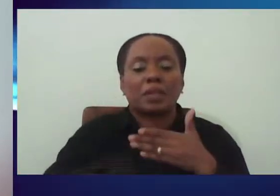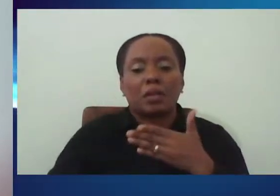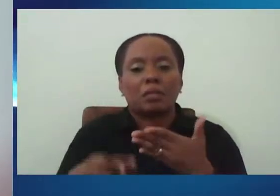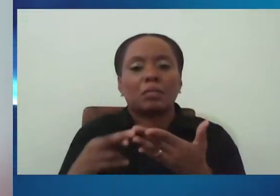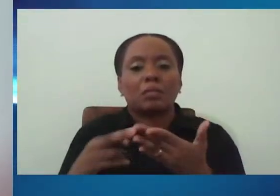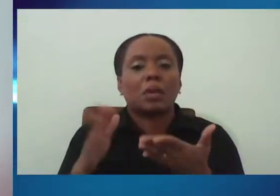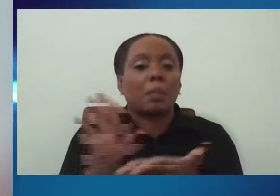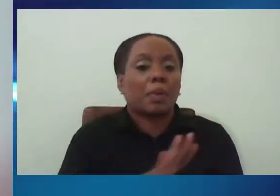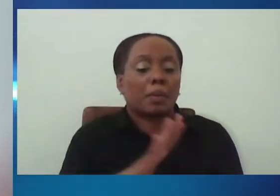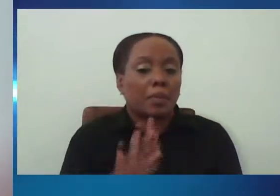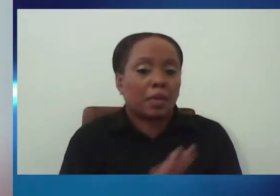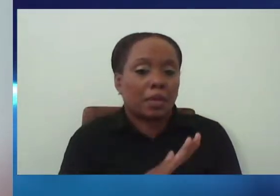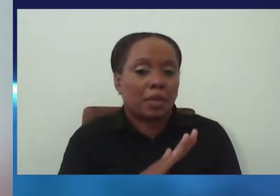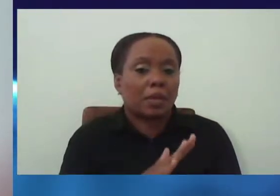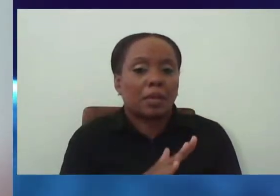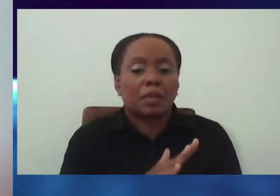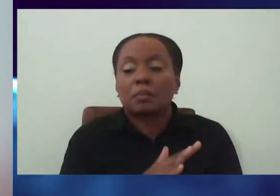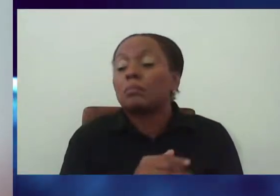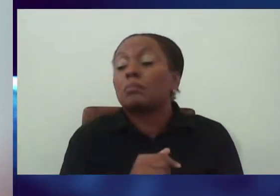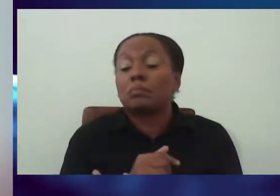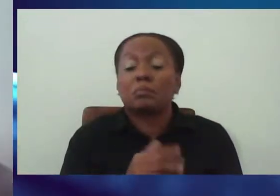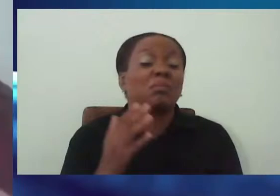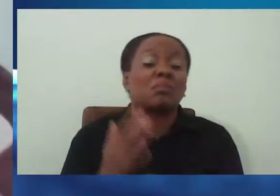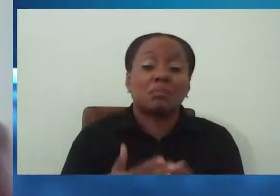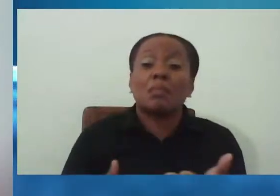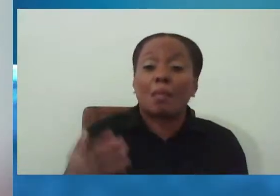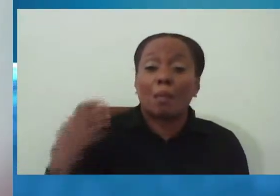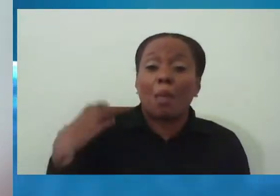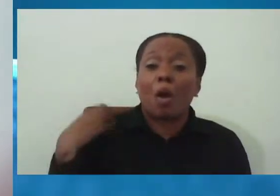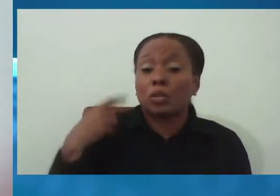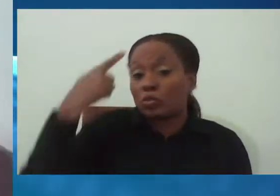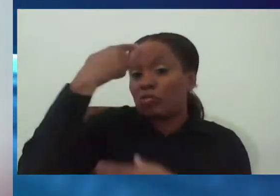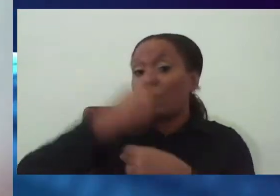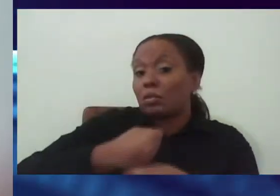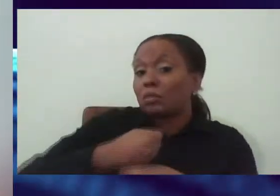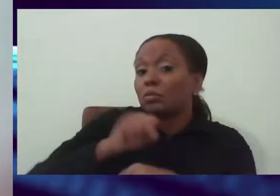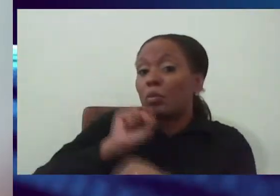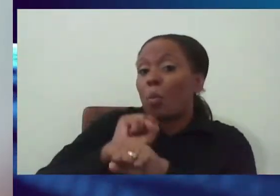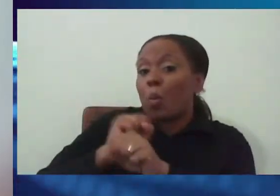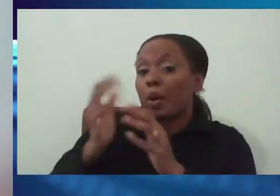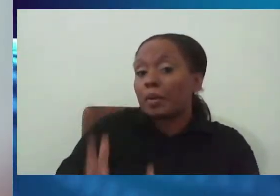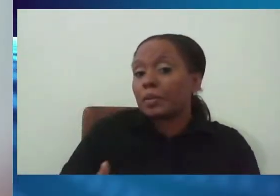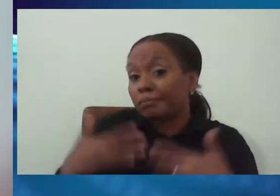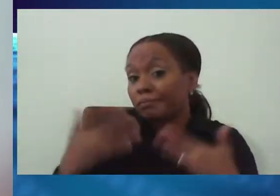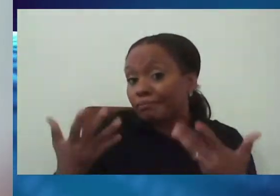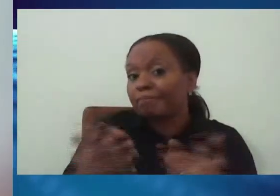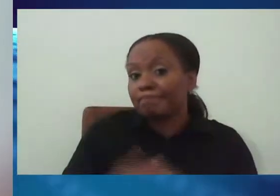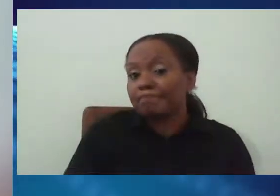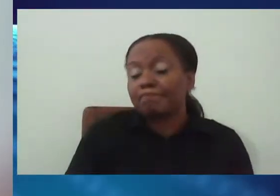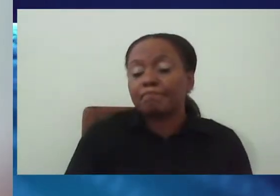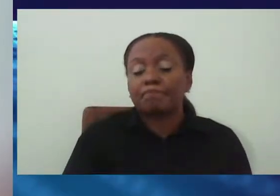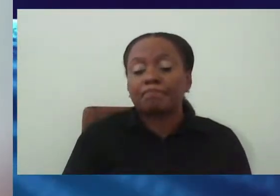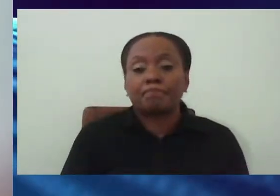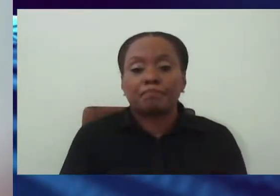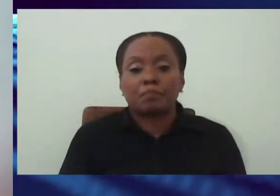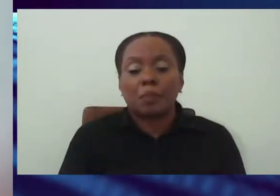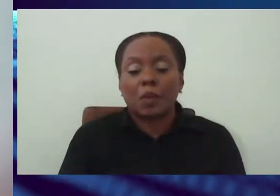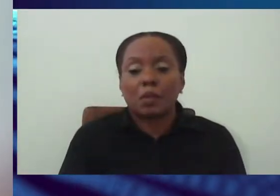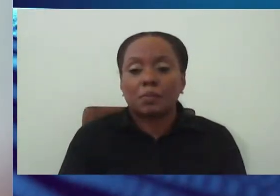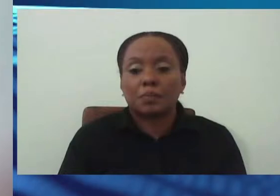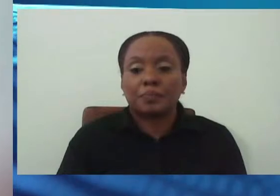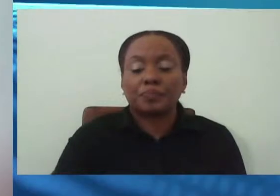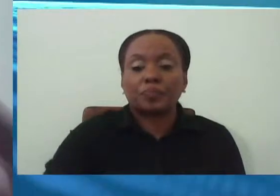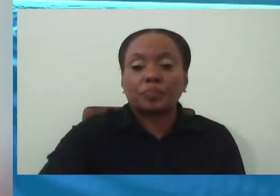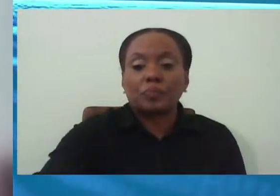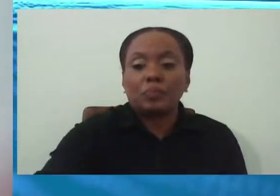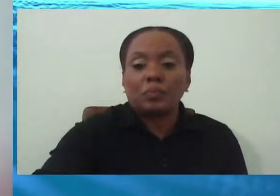employers are having in their employees in the context of all that has been happening. Yes, individuals may choose to